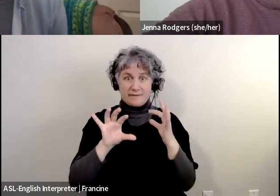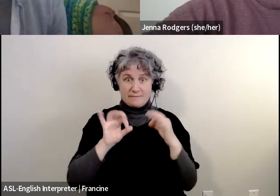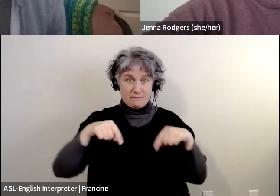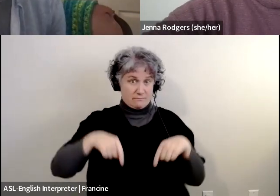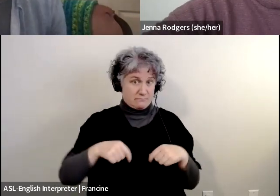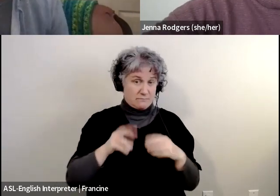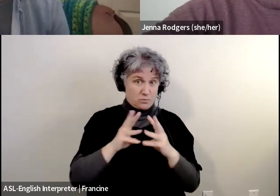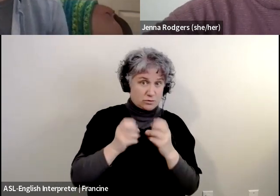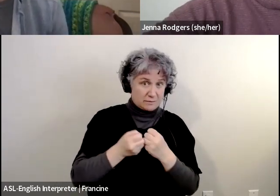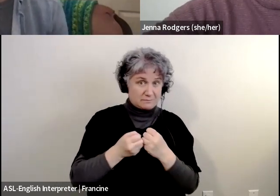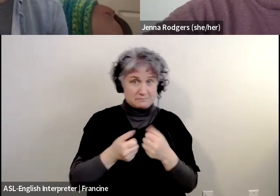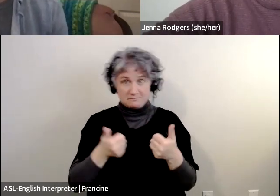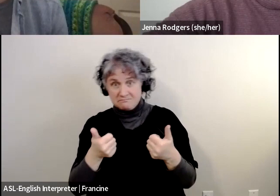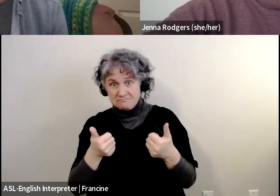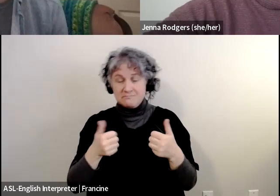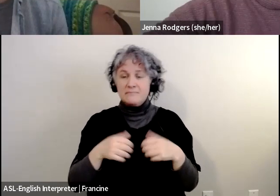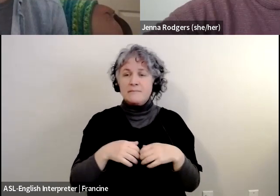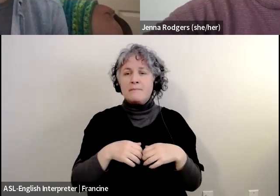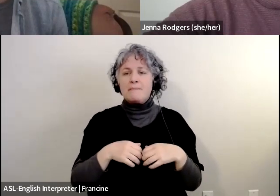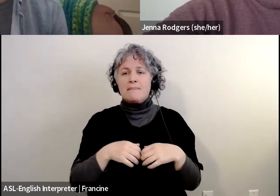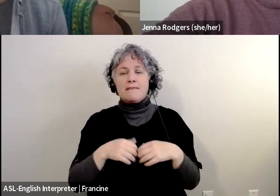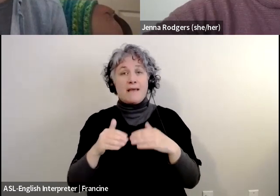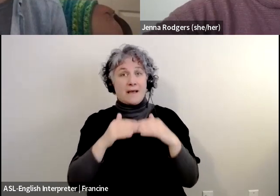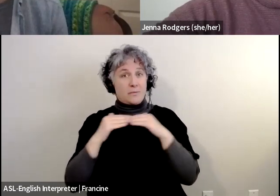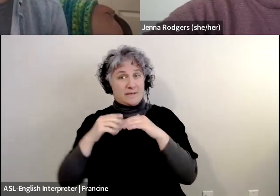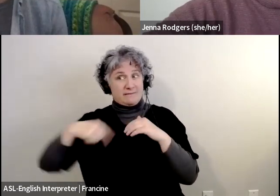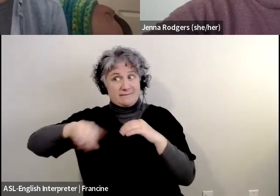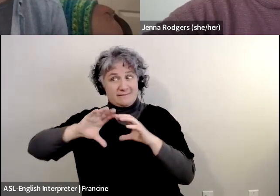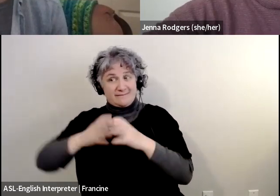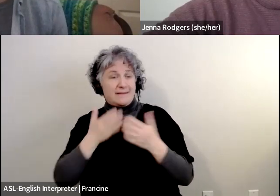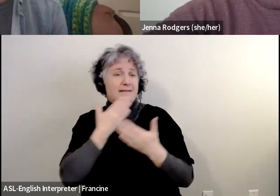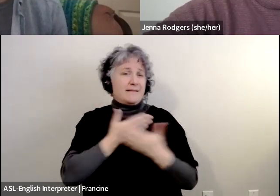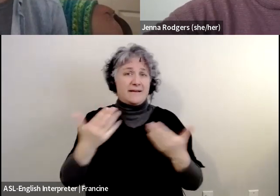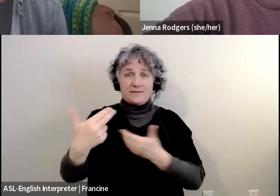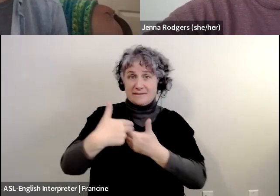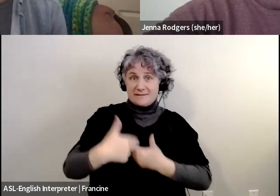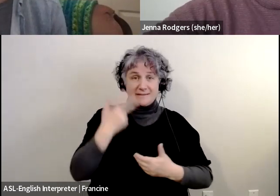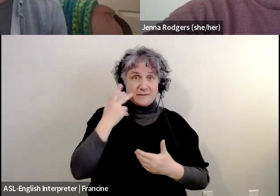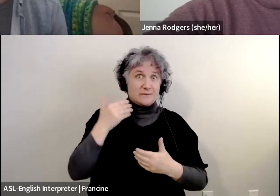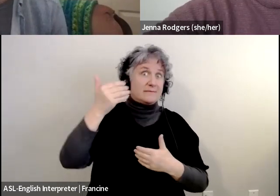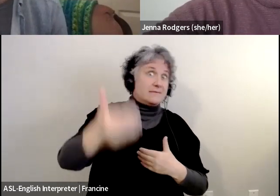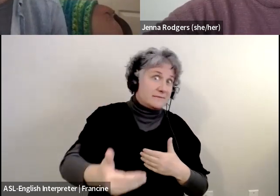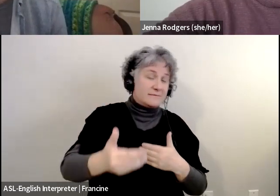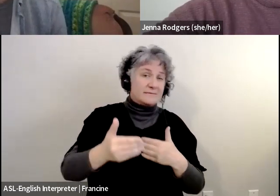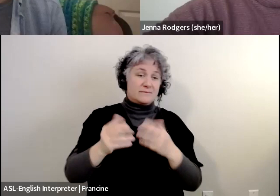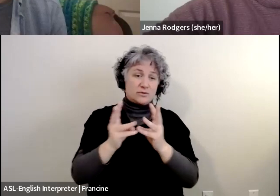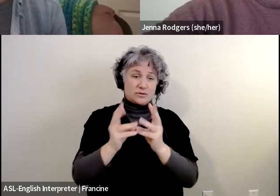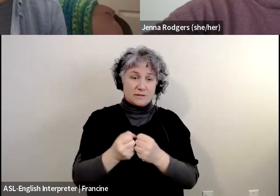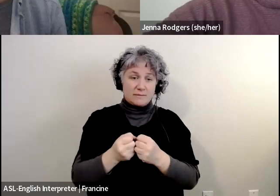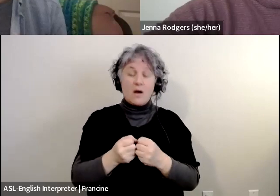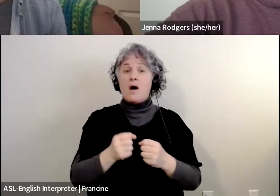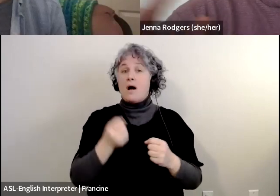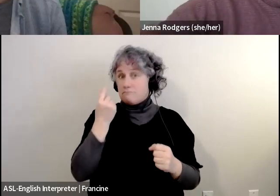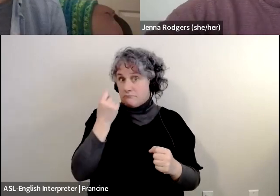On behalf of everybody at Equity, thanks for attending, and we'll see you at future sessions. However, if you want to stay